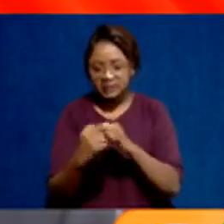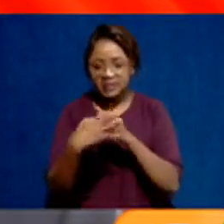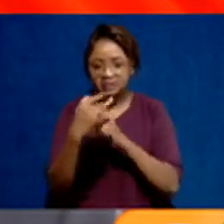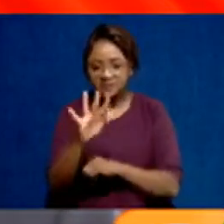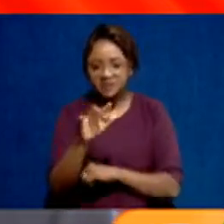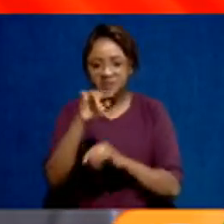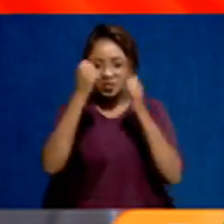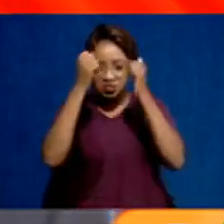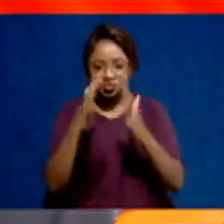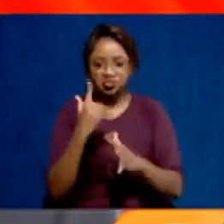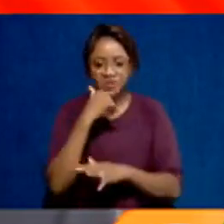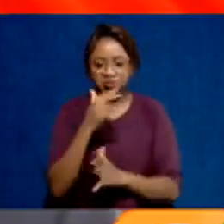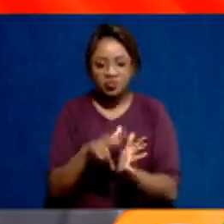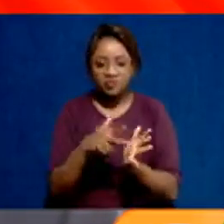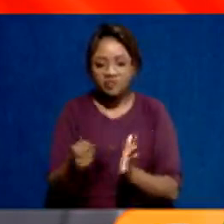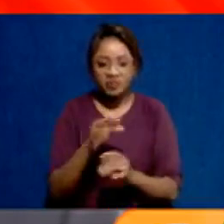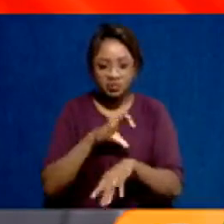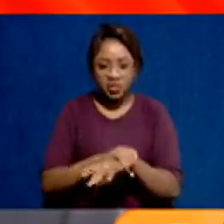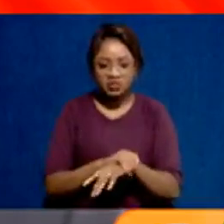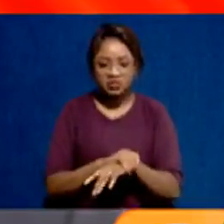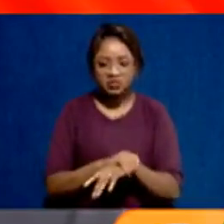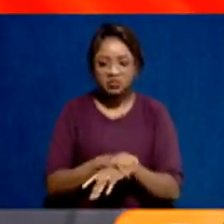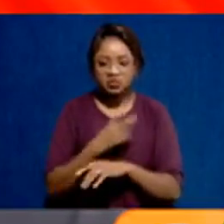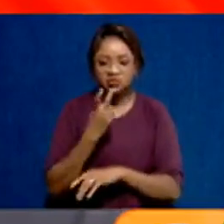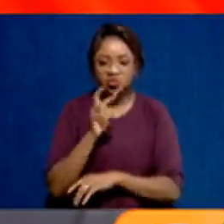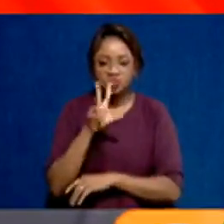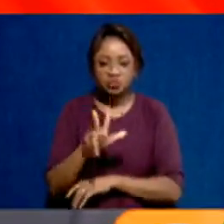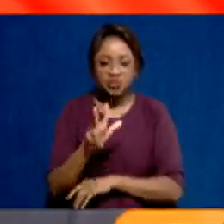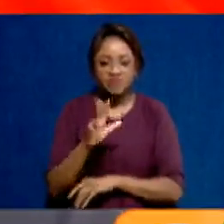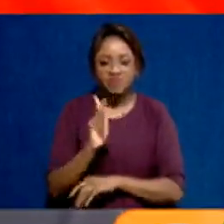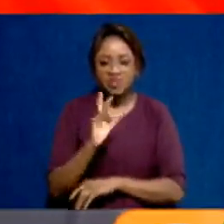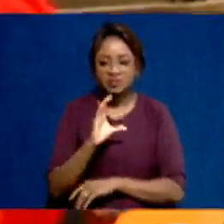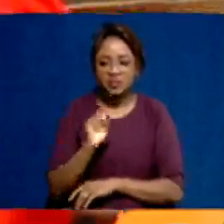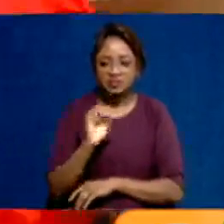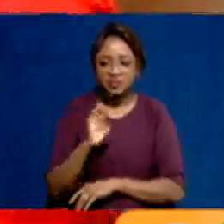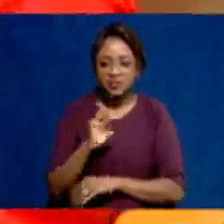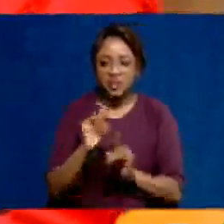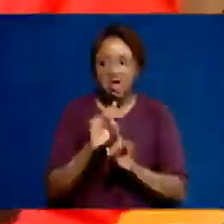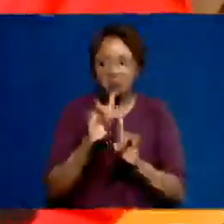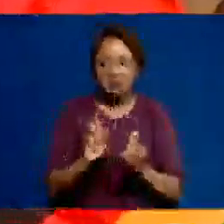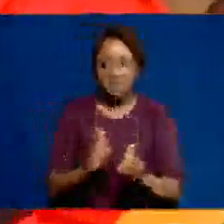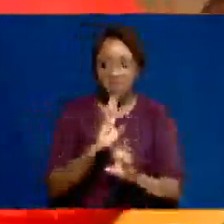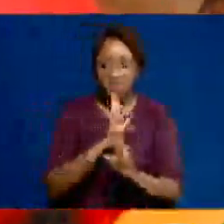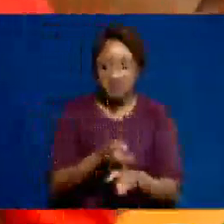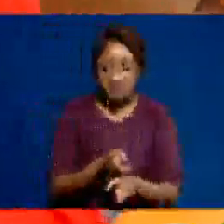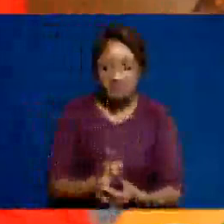3,685 candidates who failed to sit the 2023 KCSE examination. Aidha, jumla ya